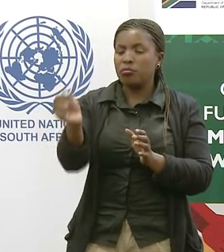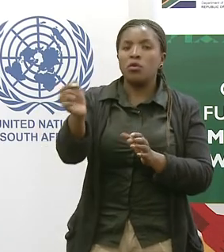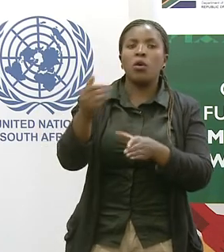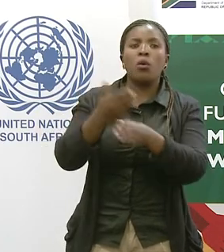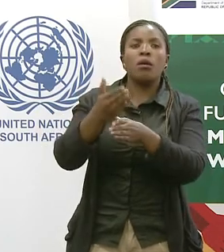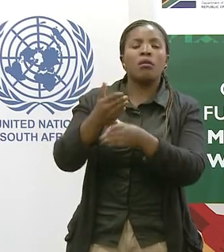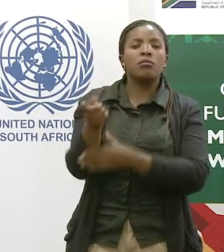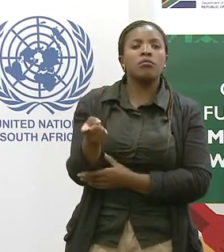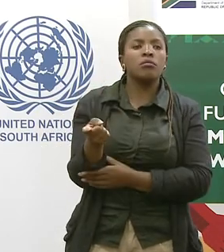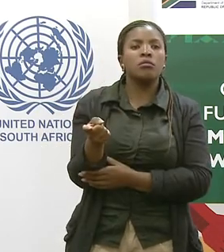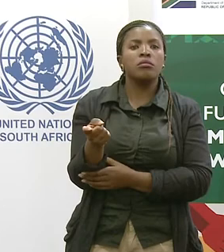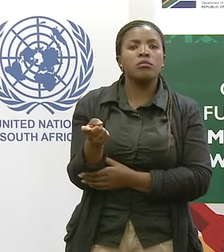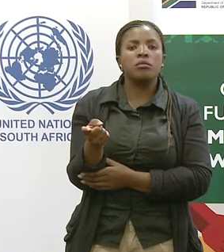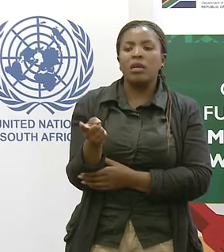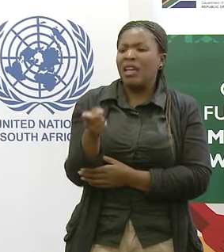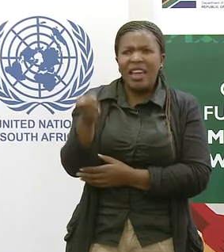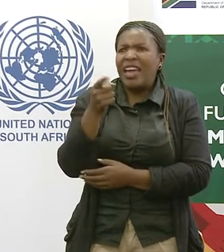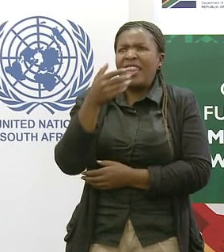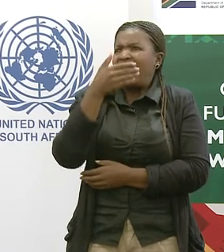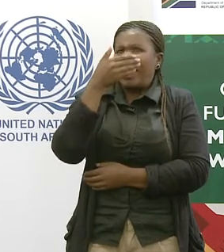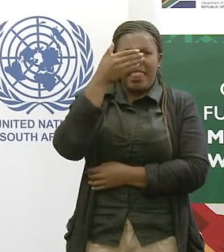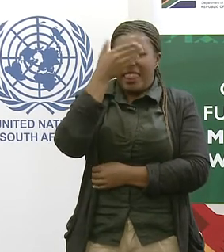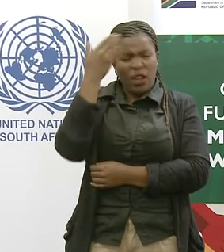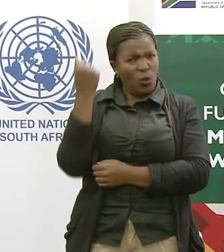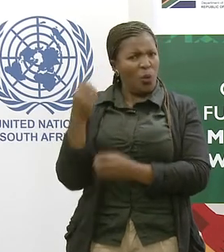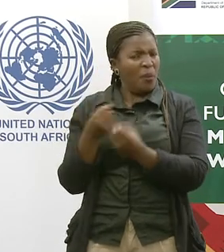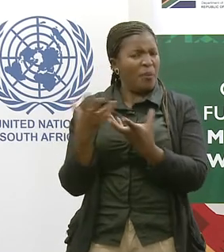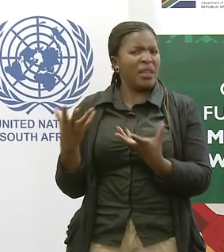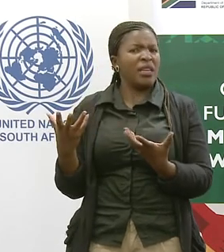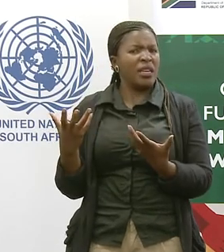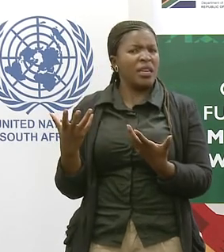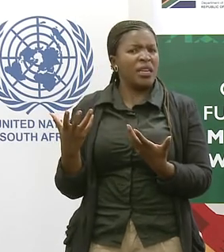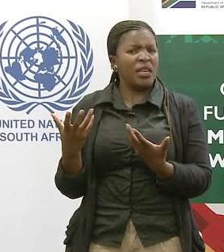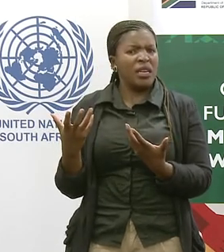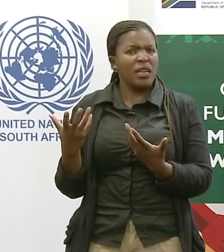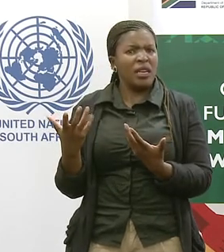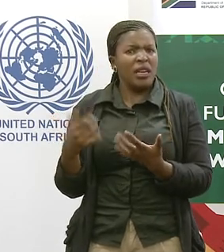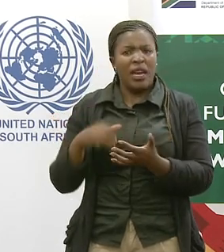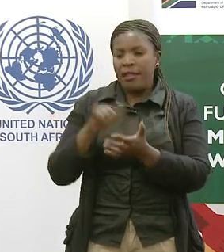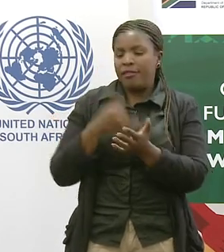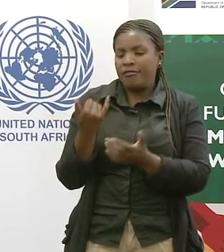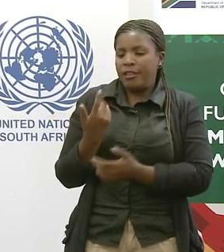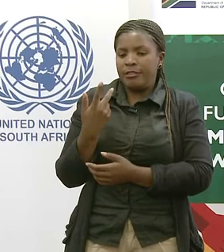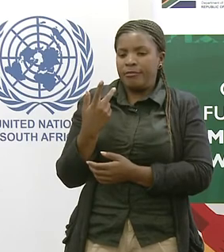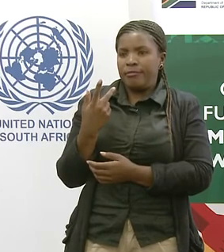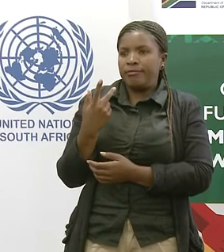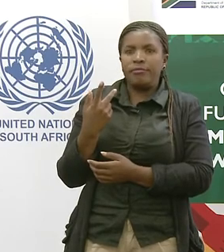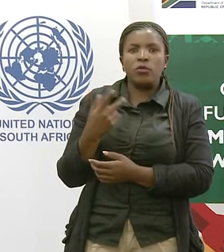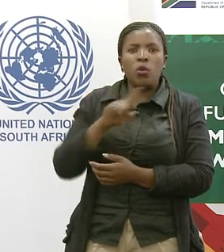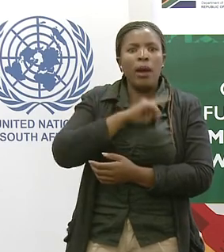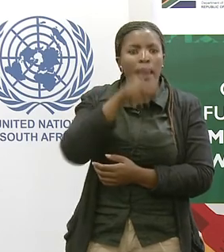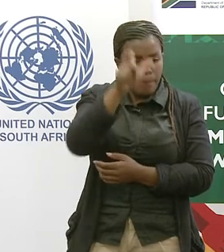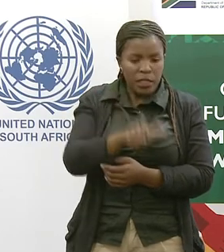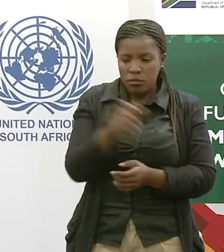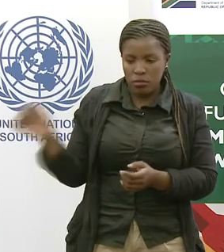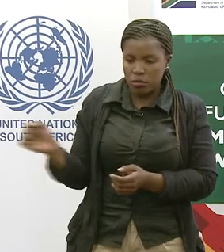oriented to that. So they use a different lens of just seeing a person who's going to be a receptionist.